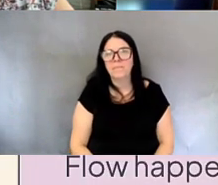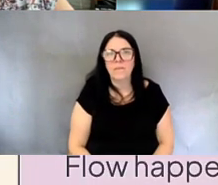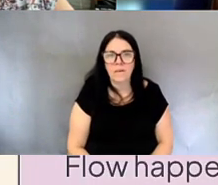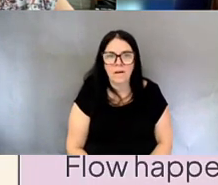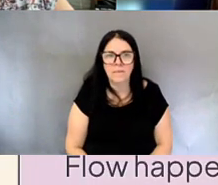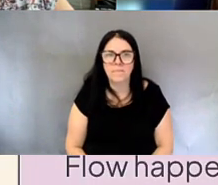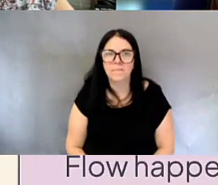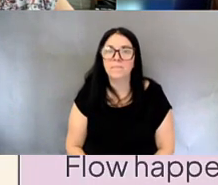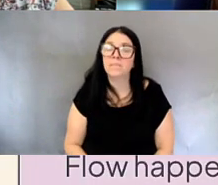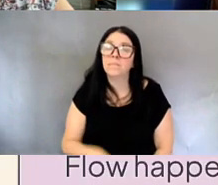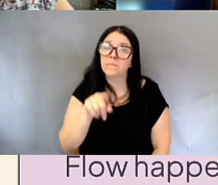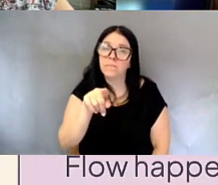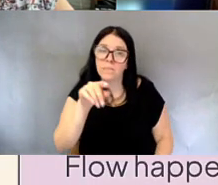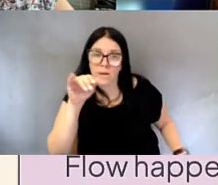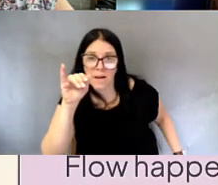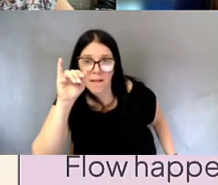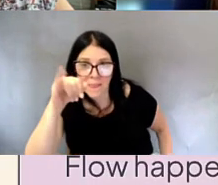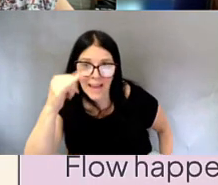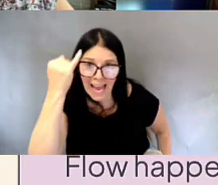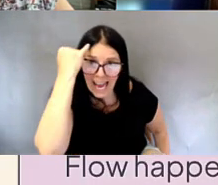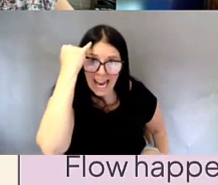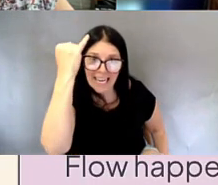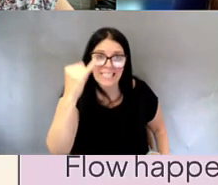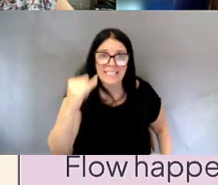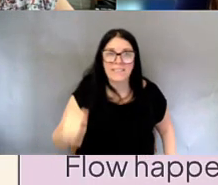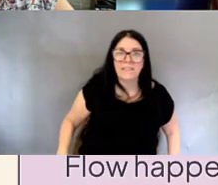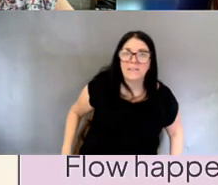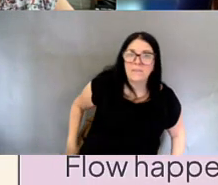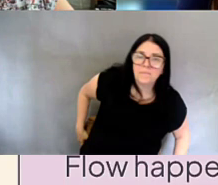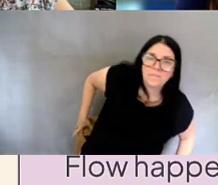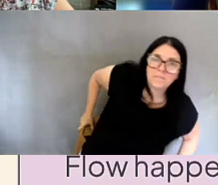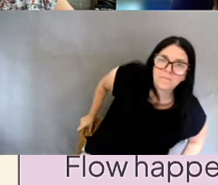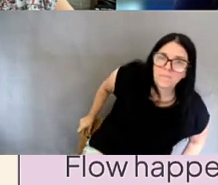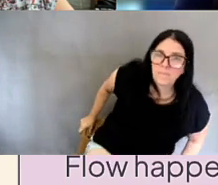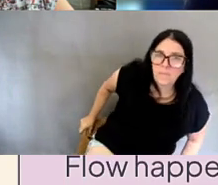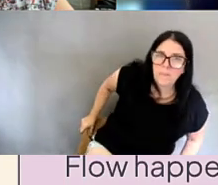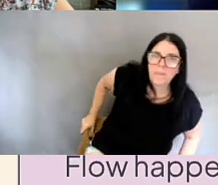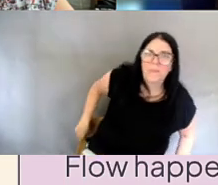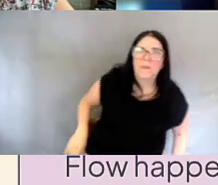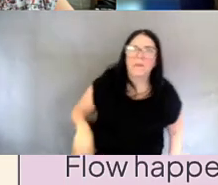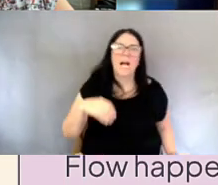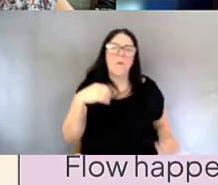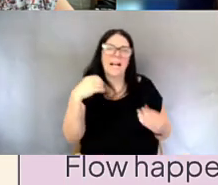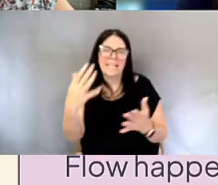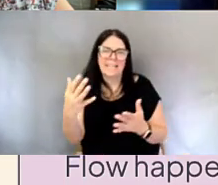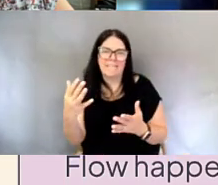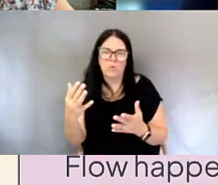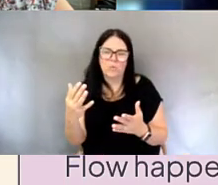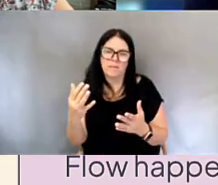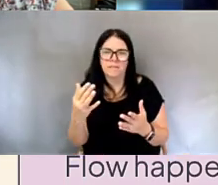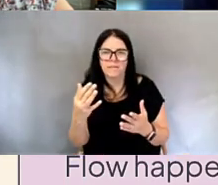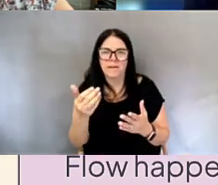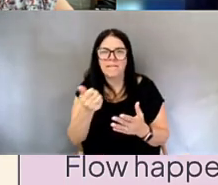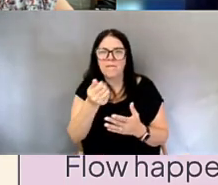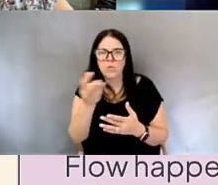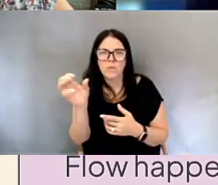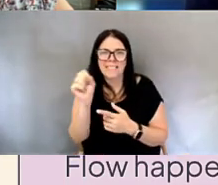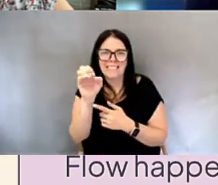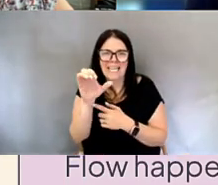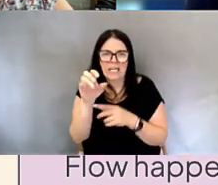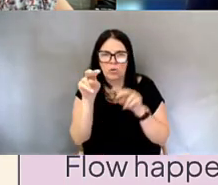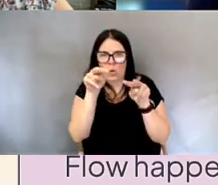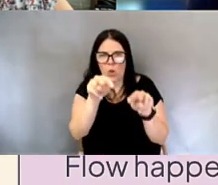So the idea of flow, I'm going to give you a second, not a second. I'm going to give you a couple of seconds to view